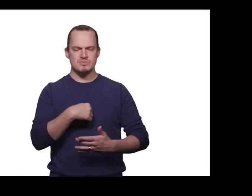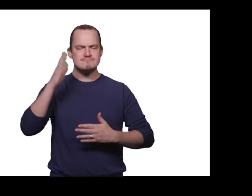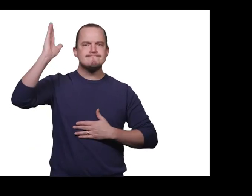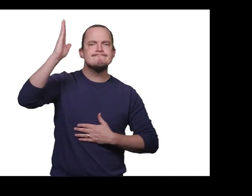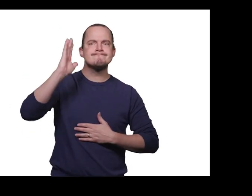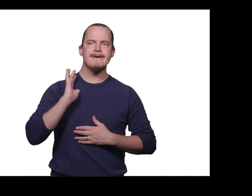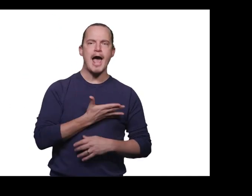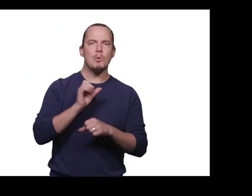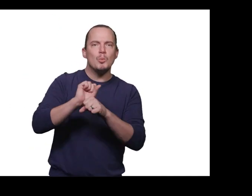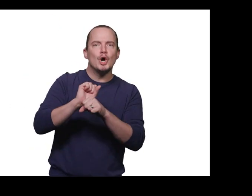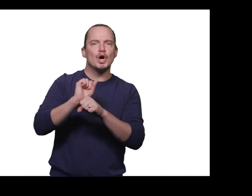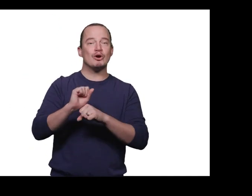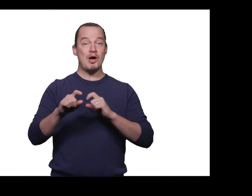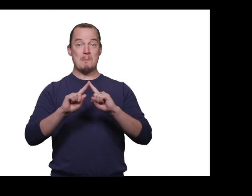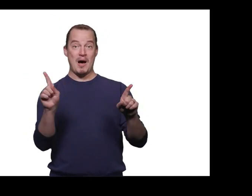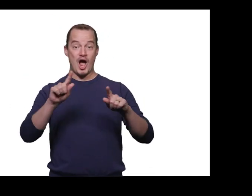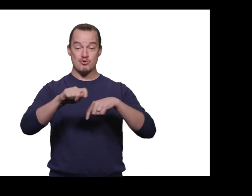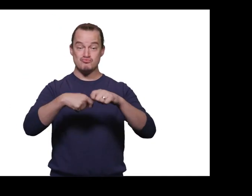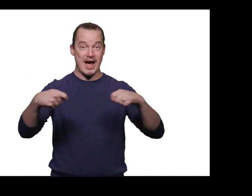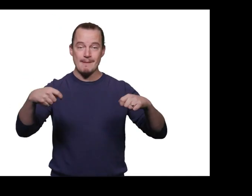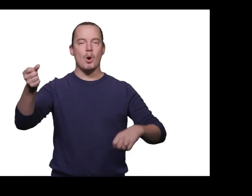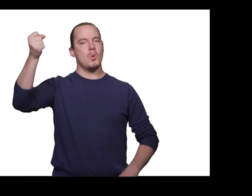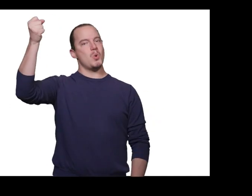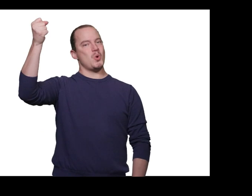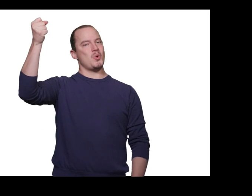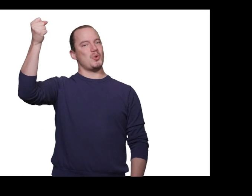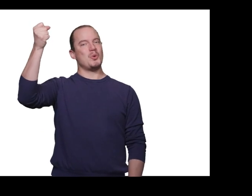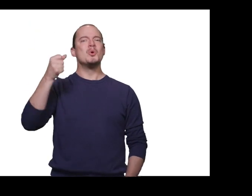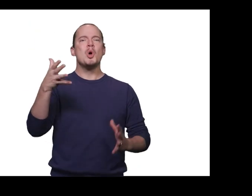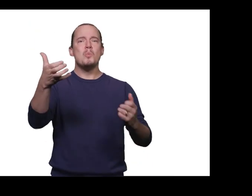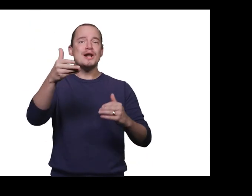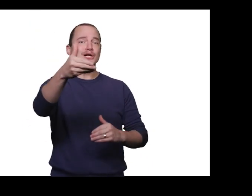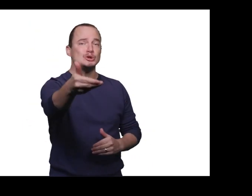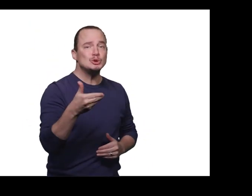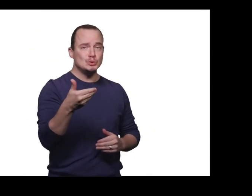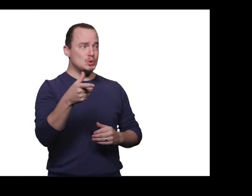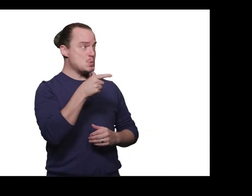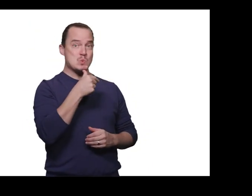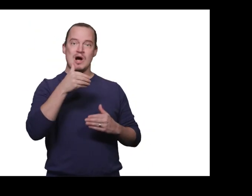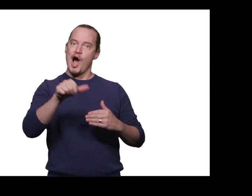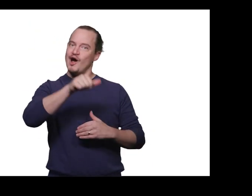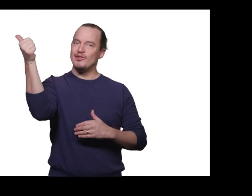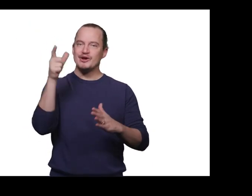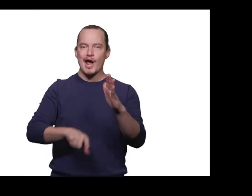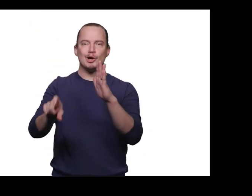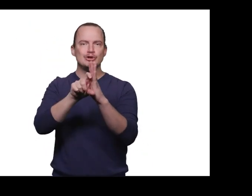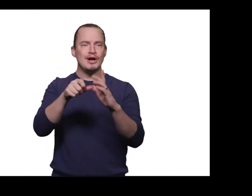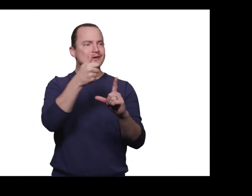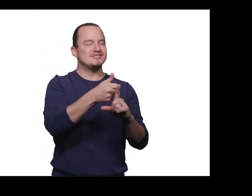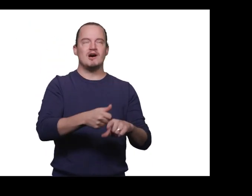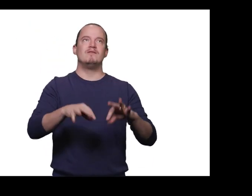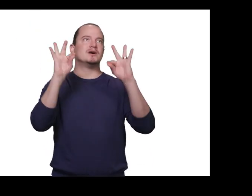Thank you for letting us share a little bit about our work today. Before we sign off the presentation, we wanted to introduce you to another character